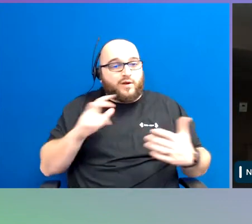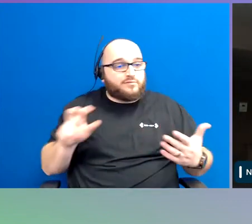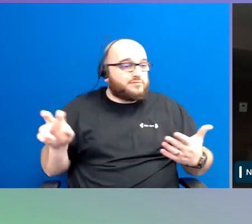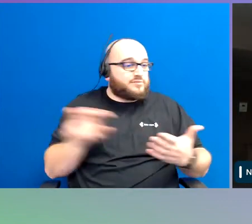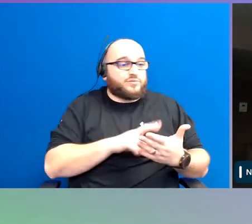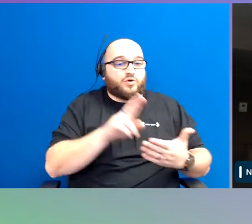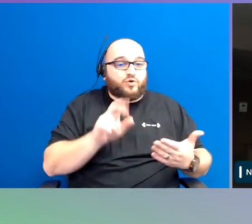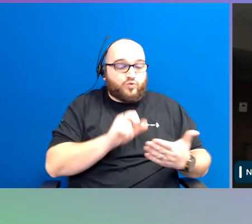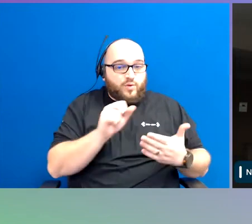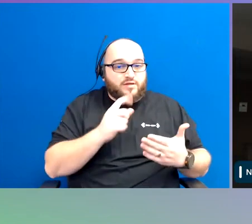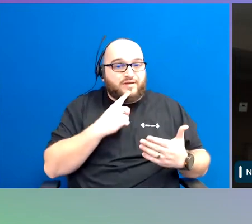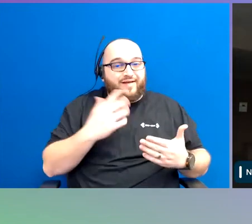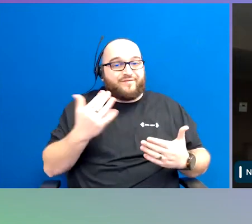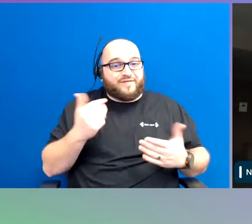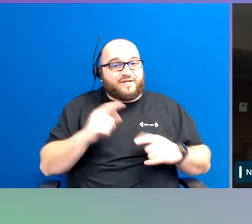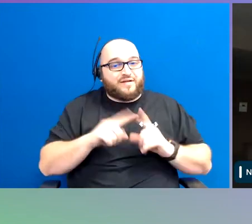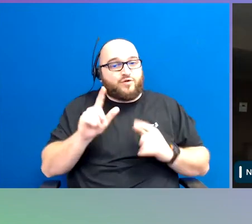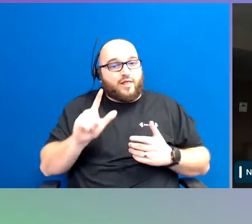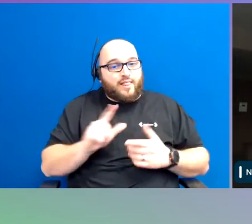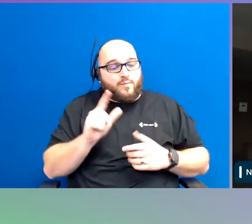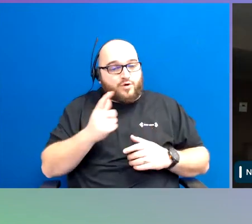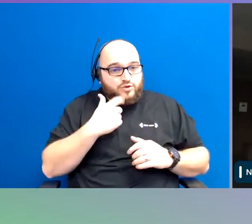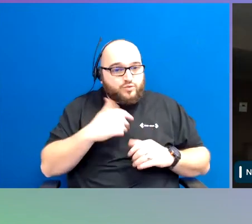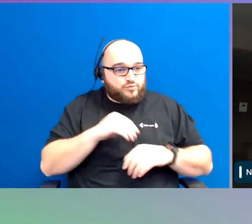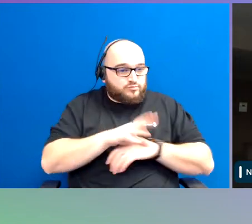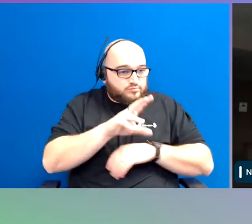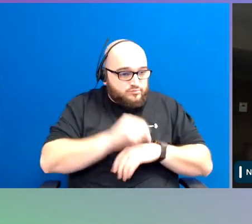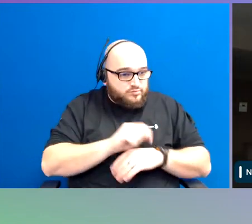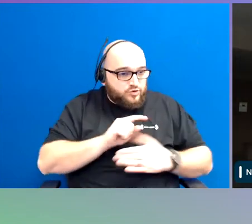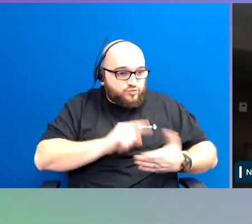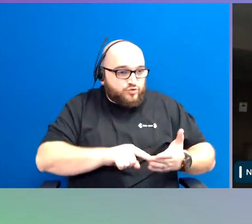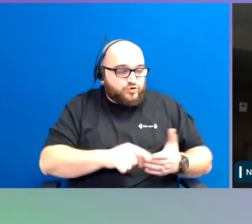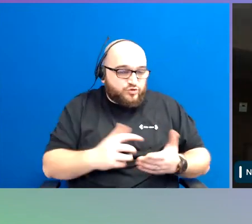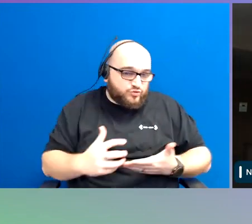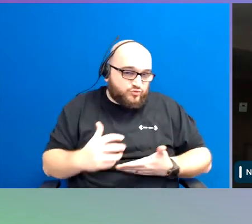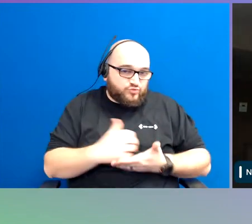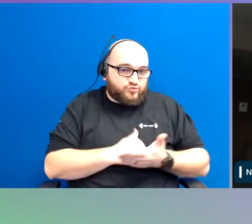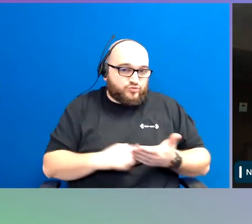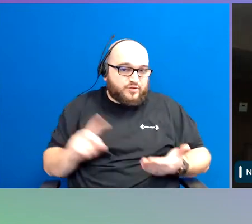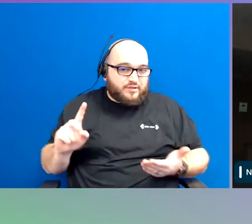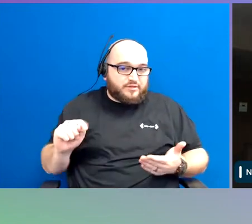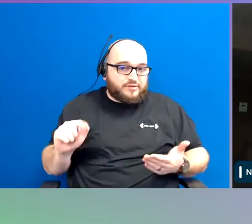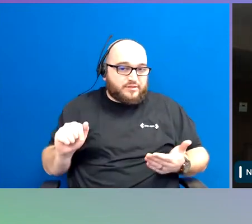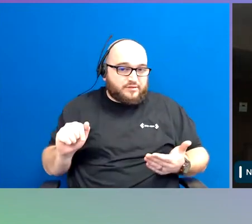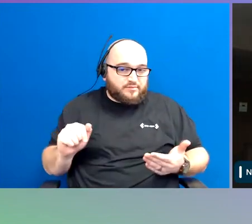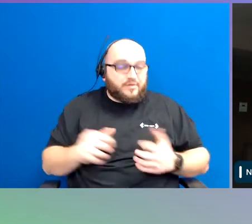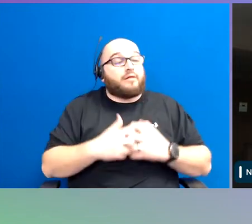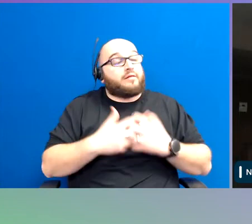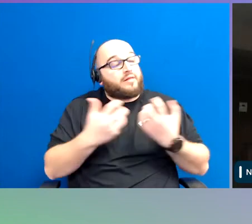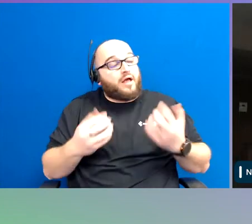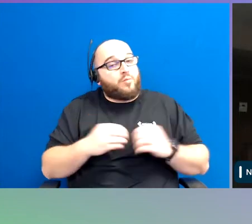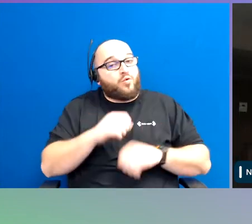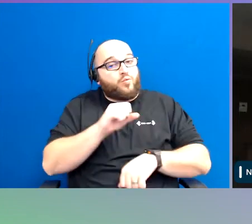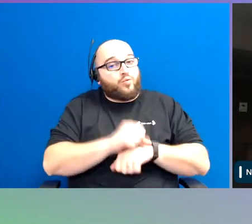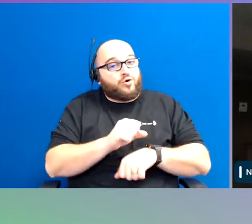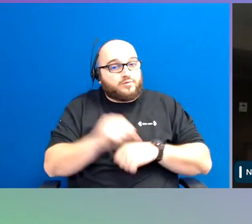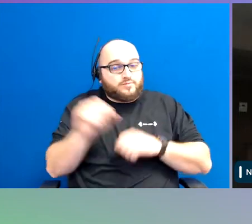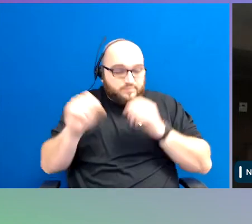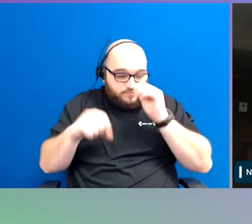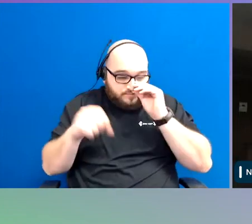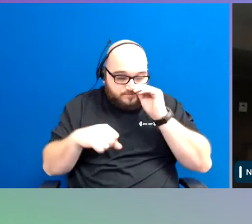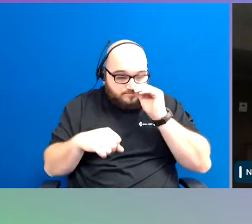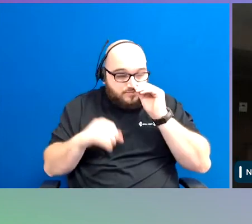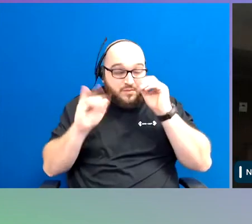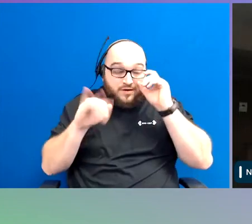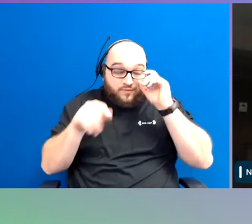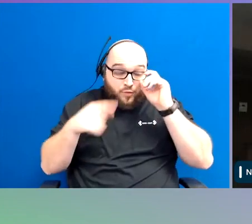sole intention of doing consultations and research and getting data. This is more labor intensive, but if you're not